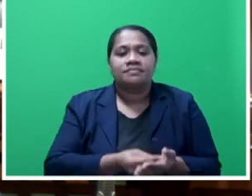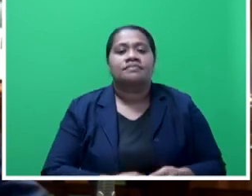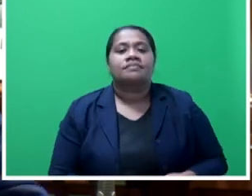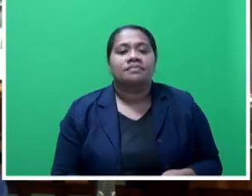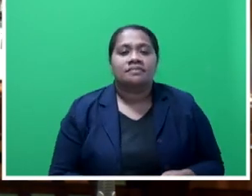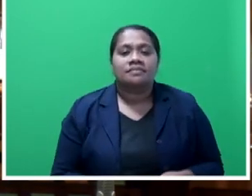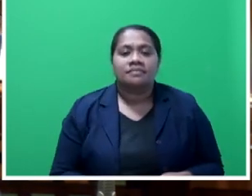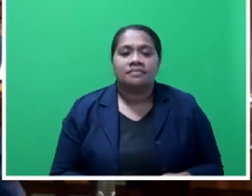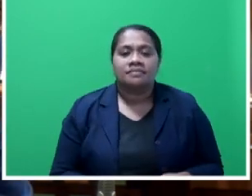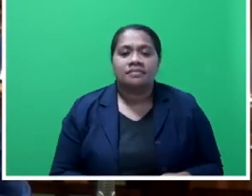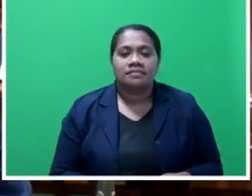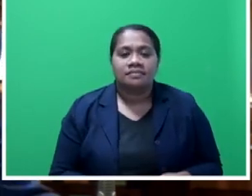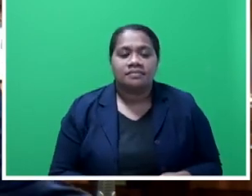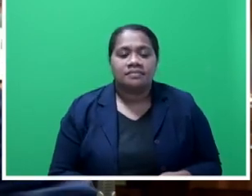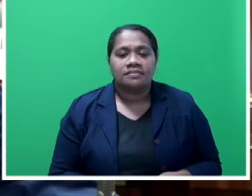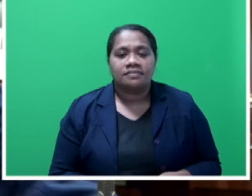somewhere.